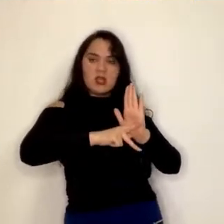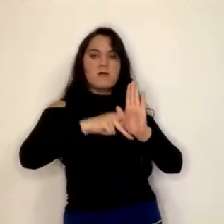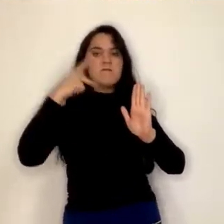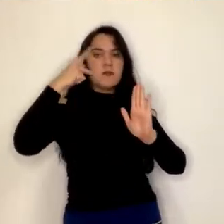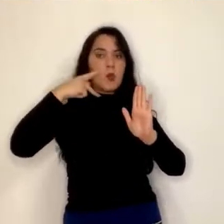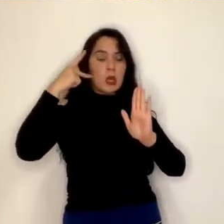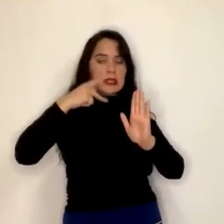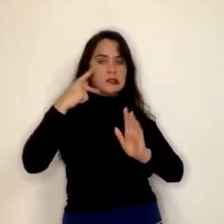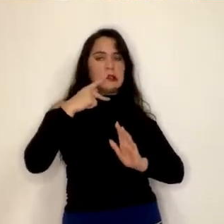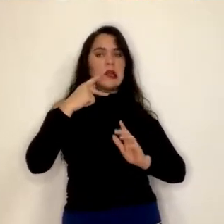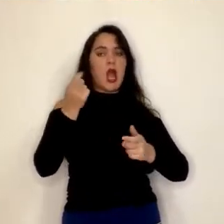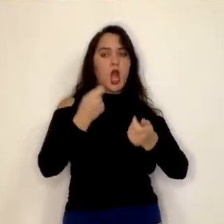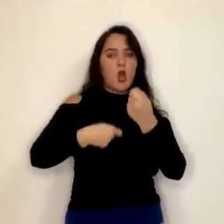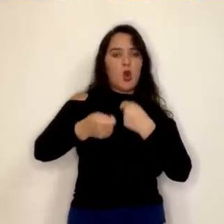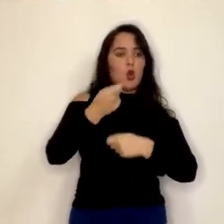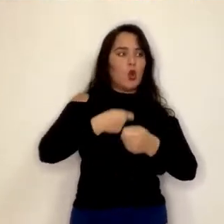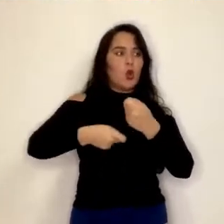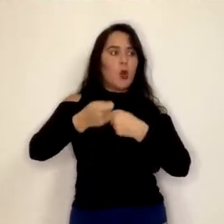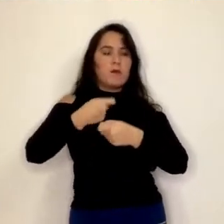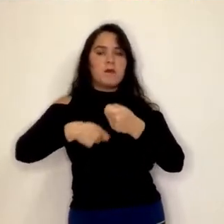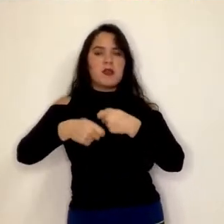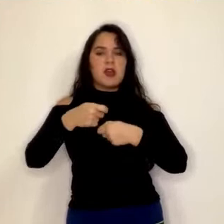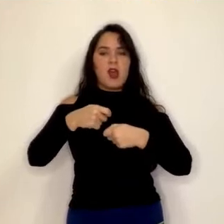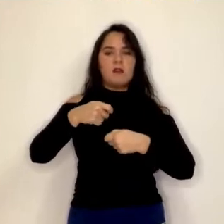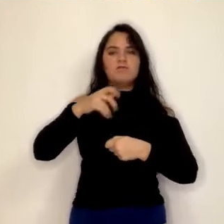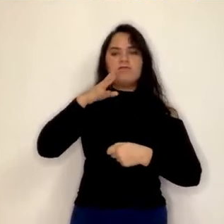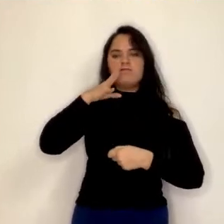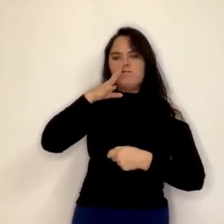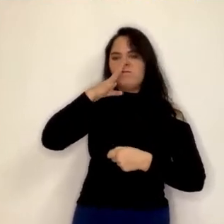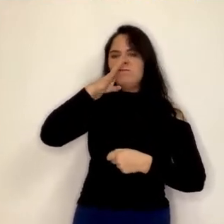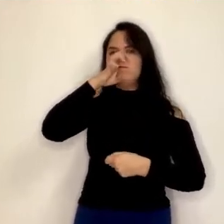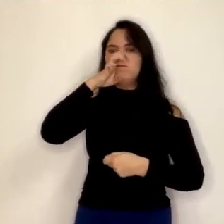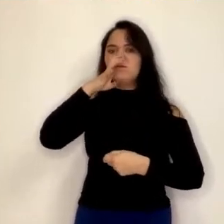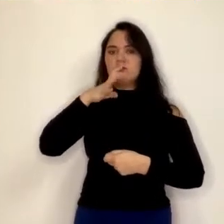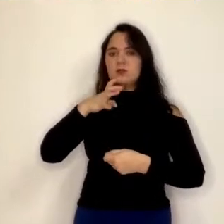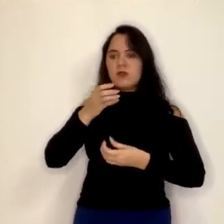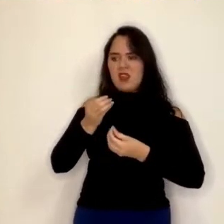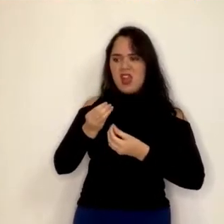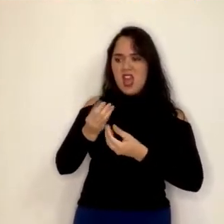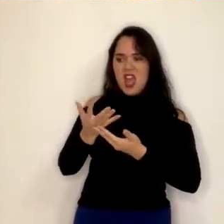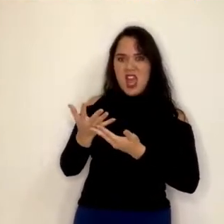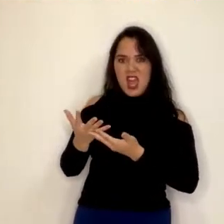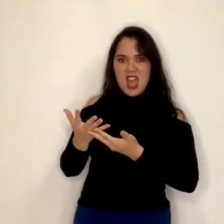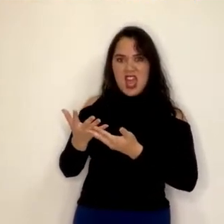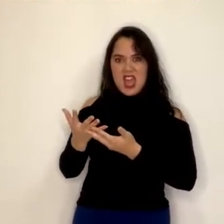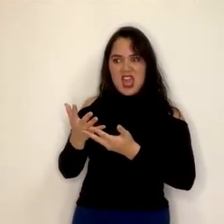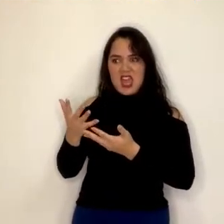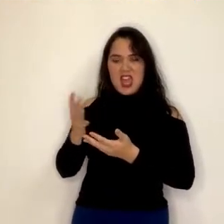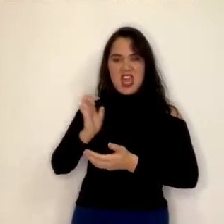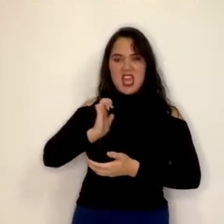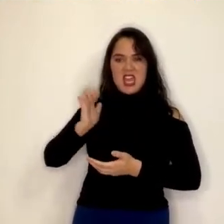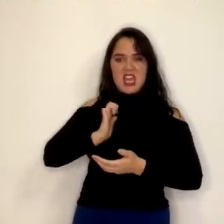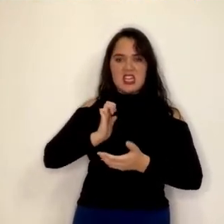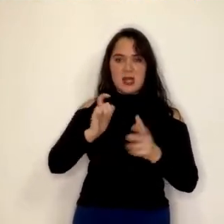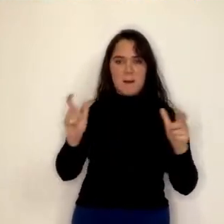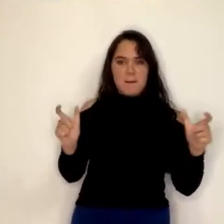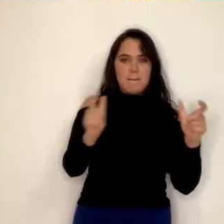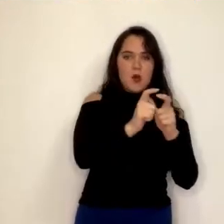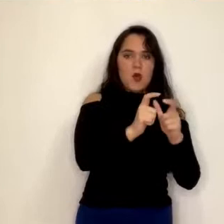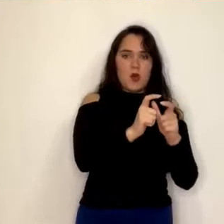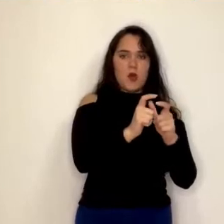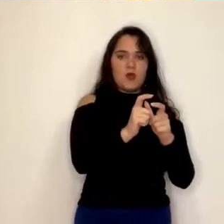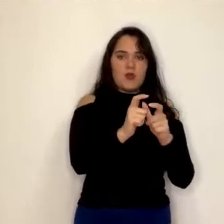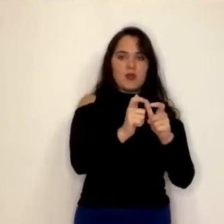an austerity policy, economic austerity that will continue further